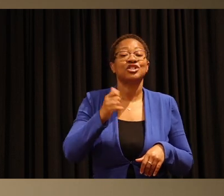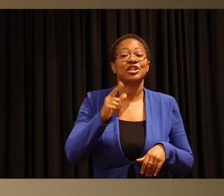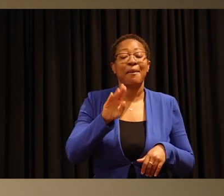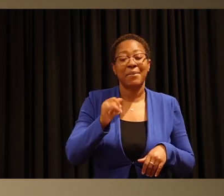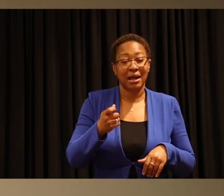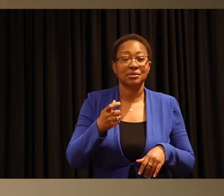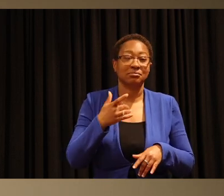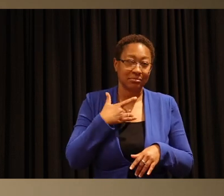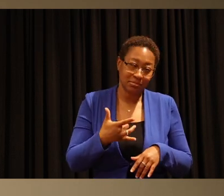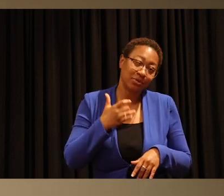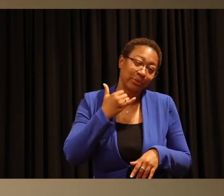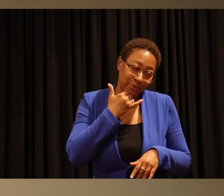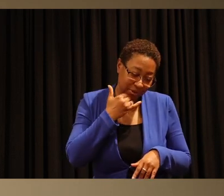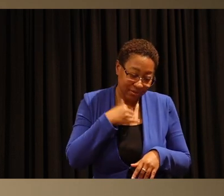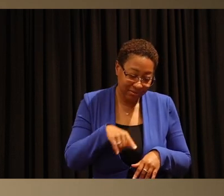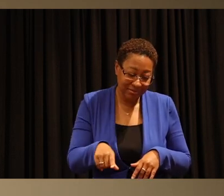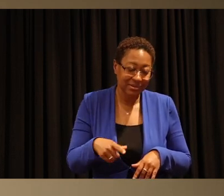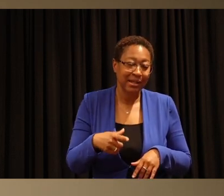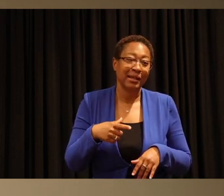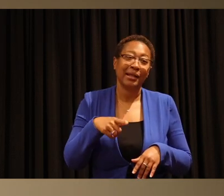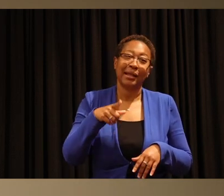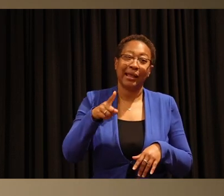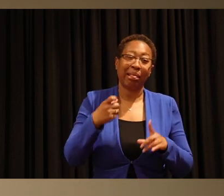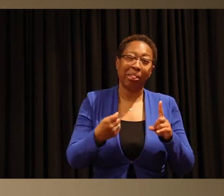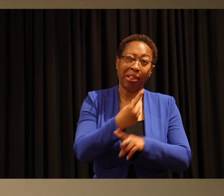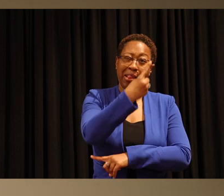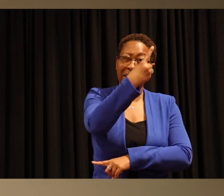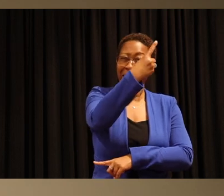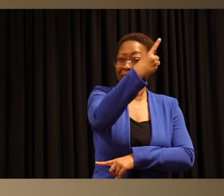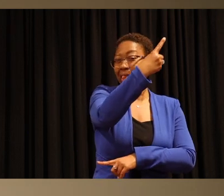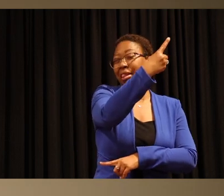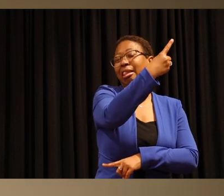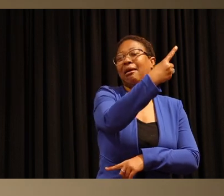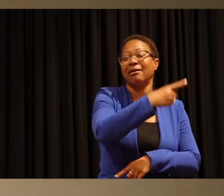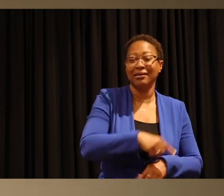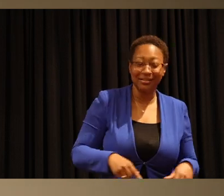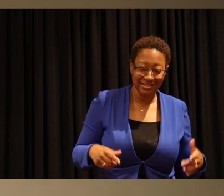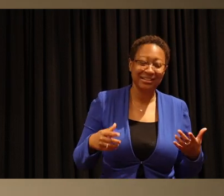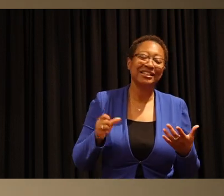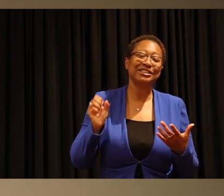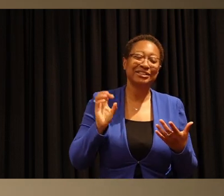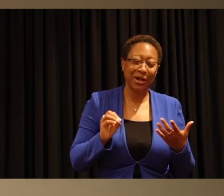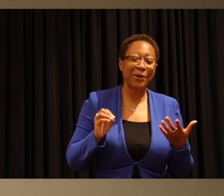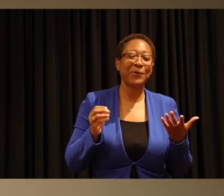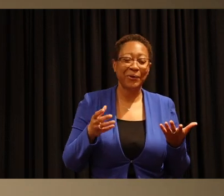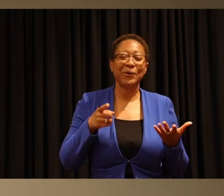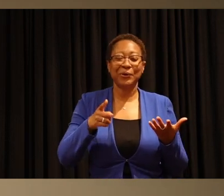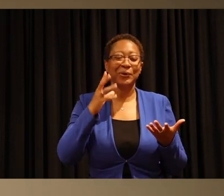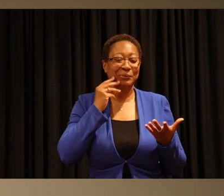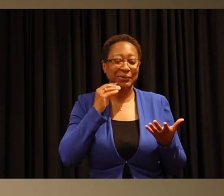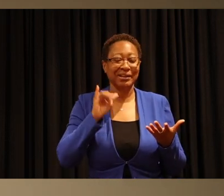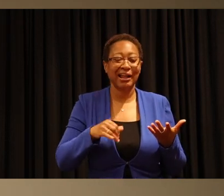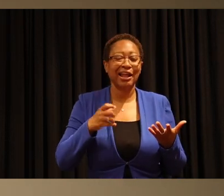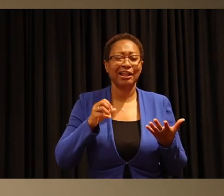stuff wrong. They have hallucinations. You know, that's all part of moving this thing on. And you probably have read